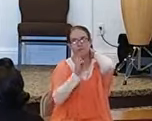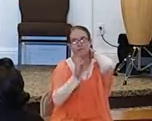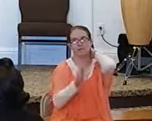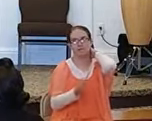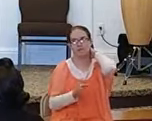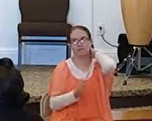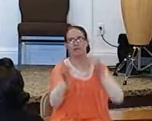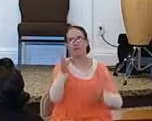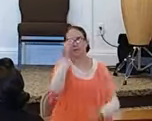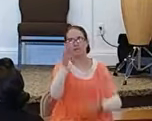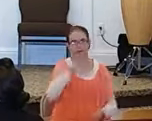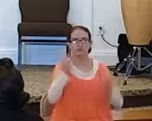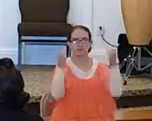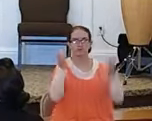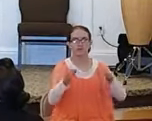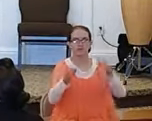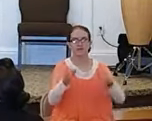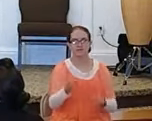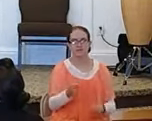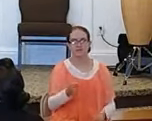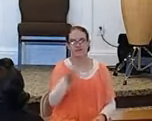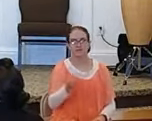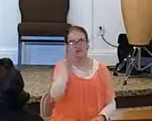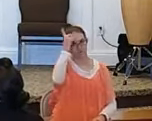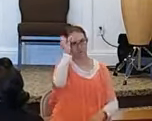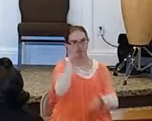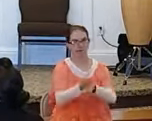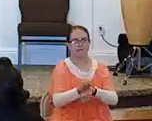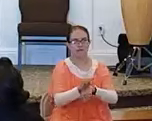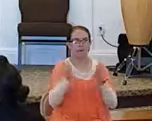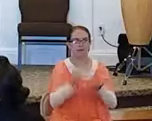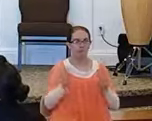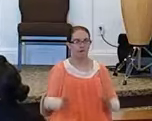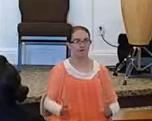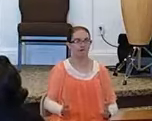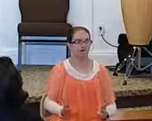if you're one of these guys that tries to figure everything out, just work on that one a while.